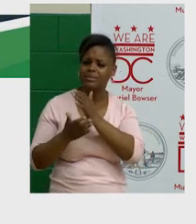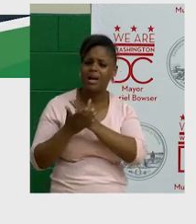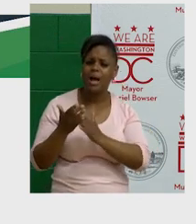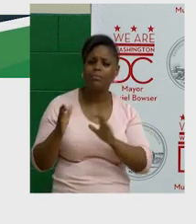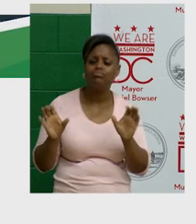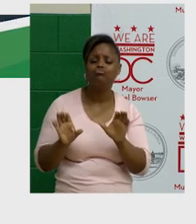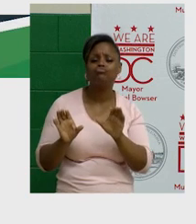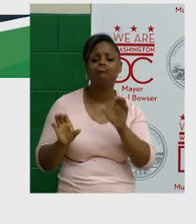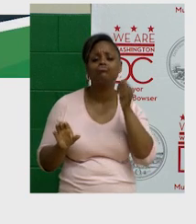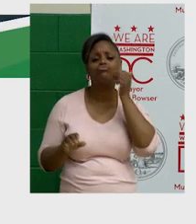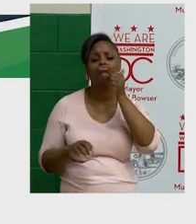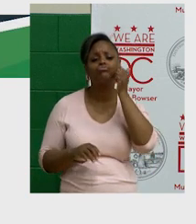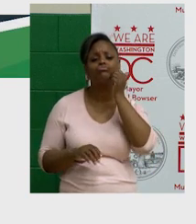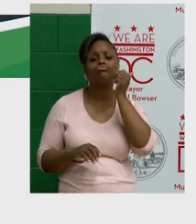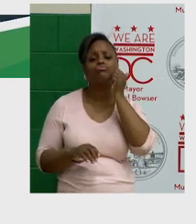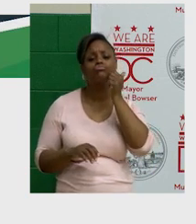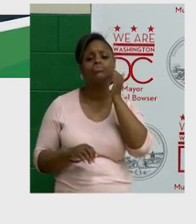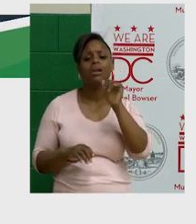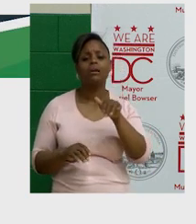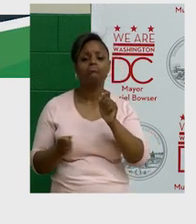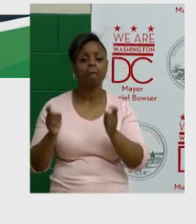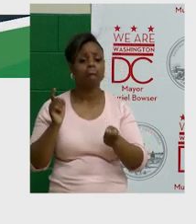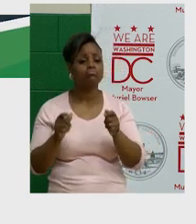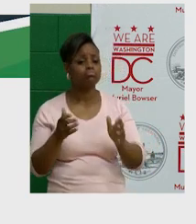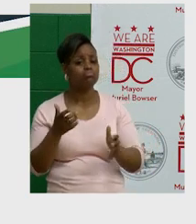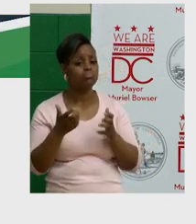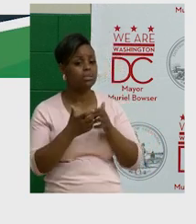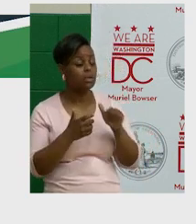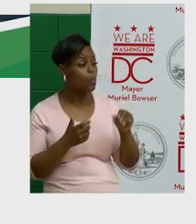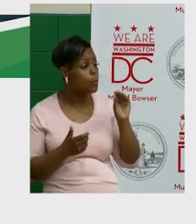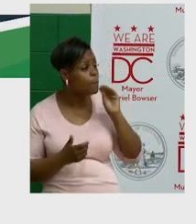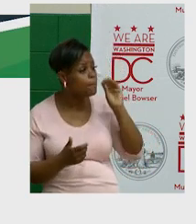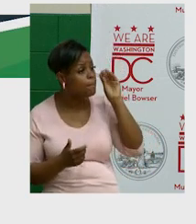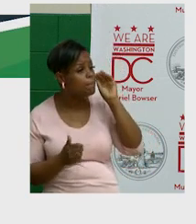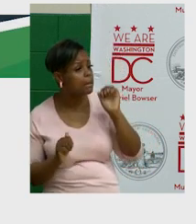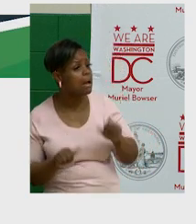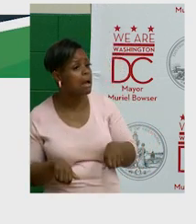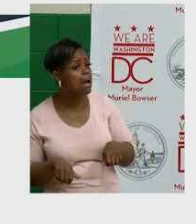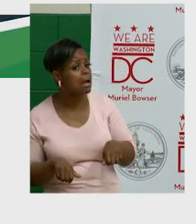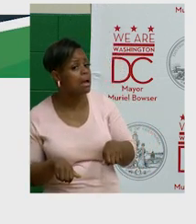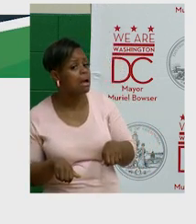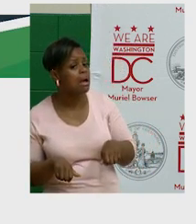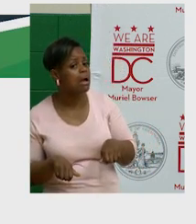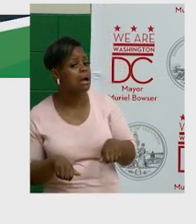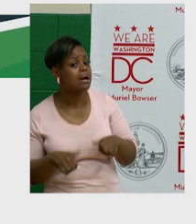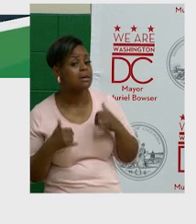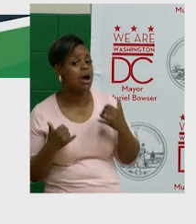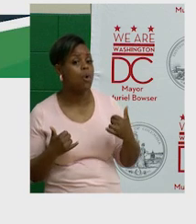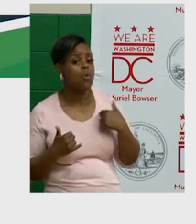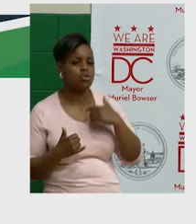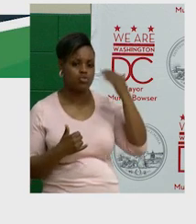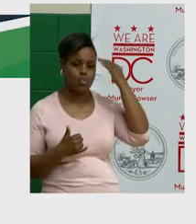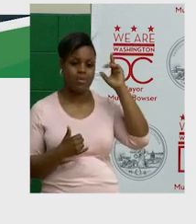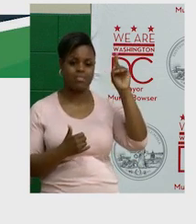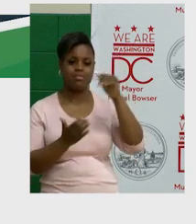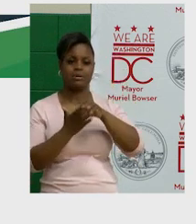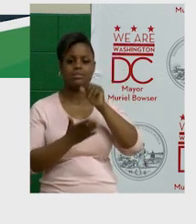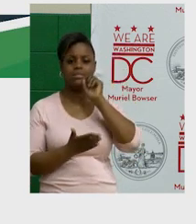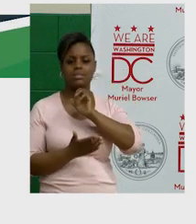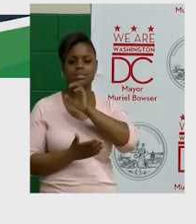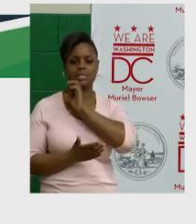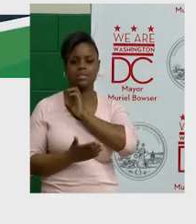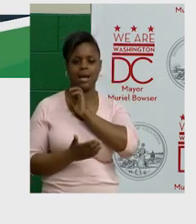living to adapt and stay at home. As a result, we now know that 1,000 seniors have